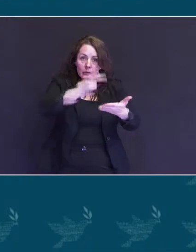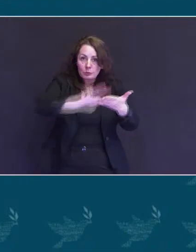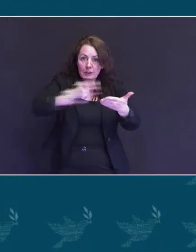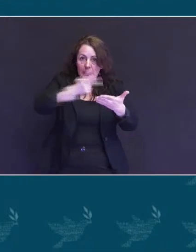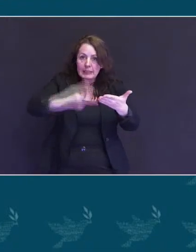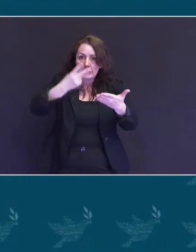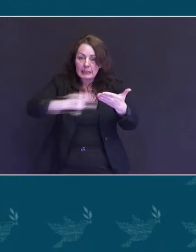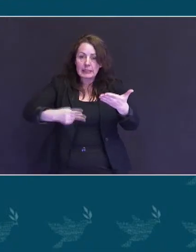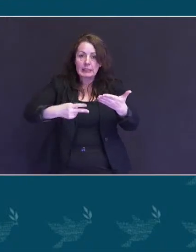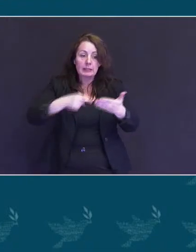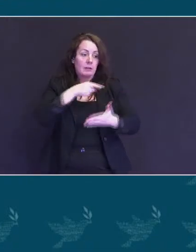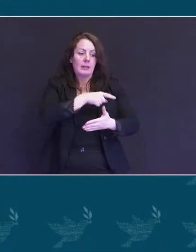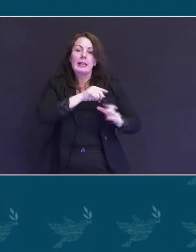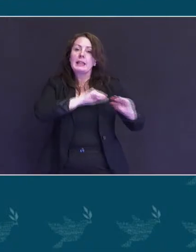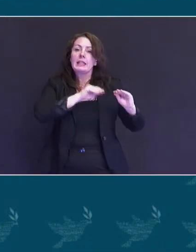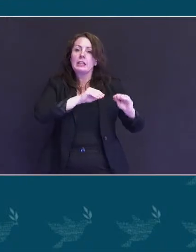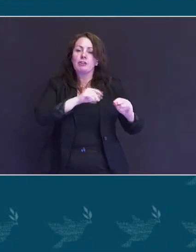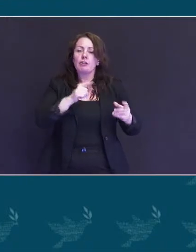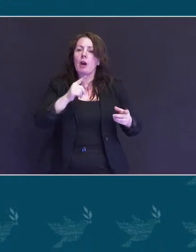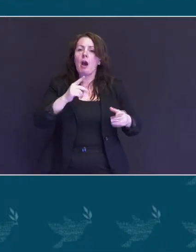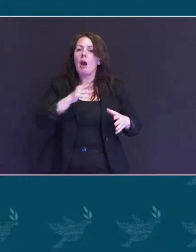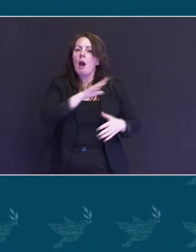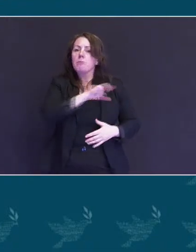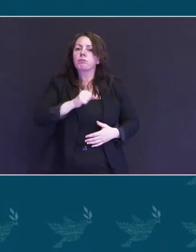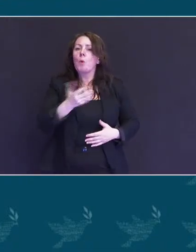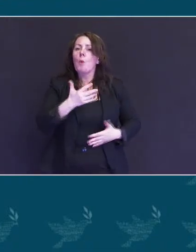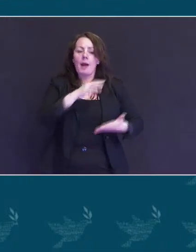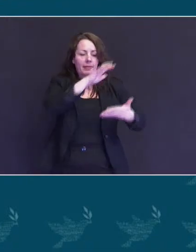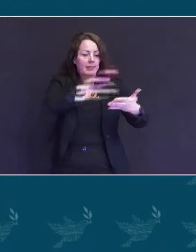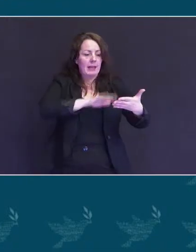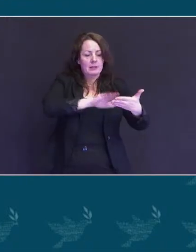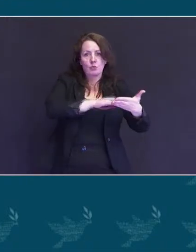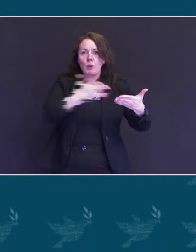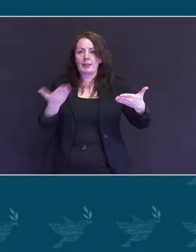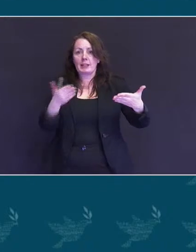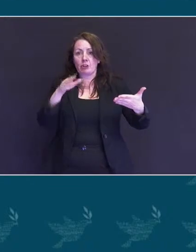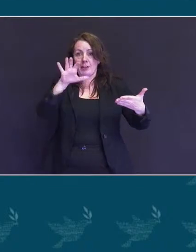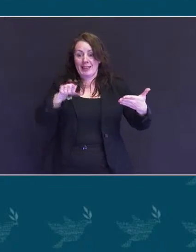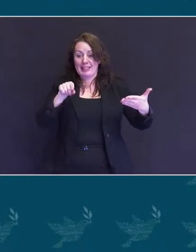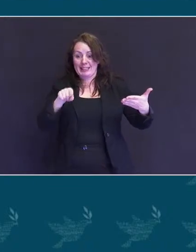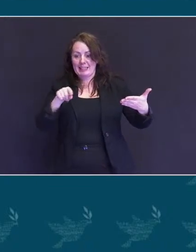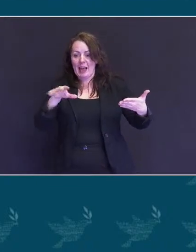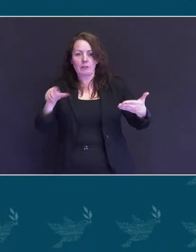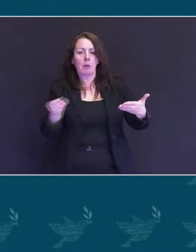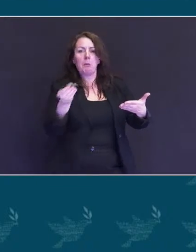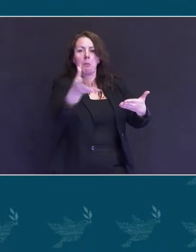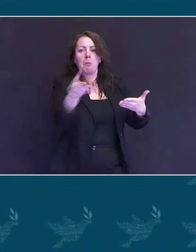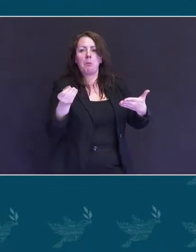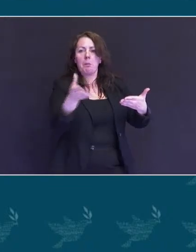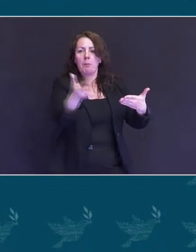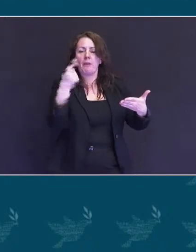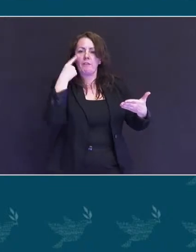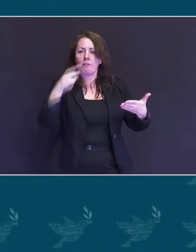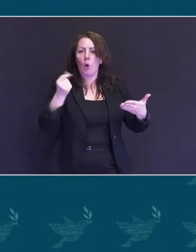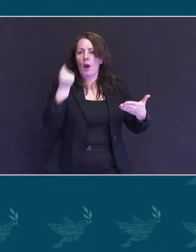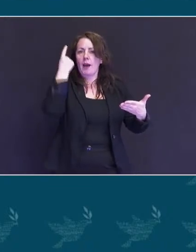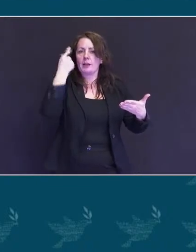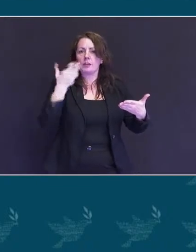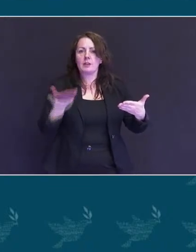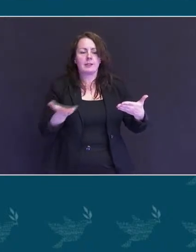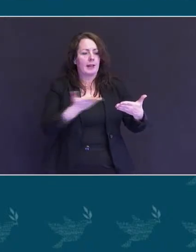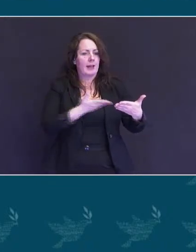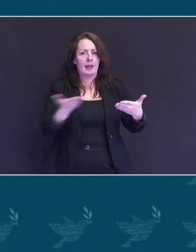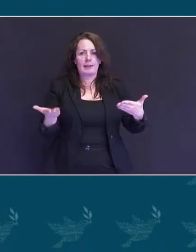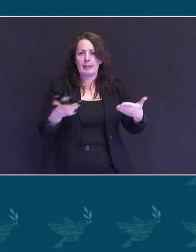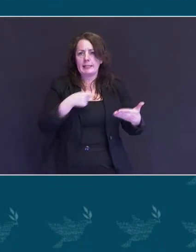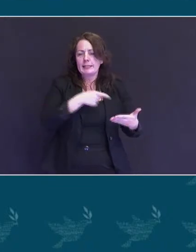been that the assessment has always been done in English. So what we are doing at the moment is to assist them also